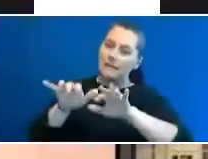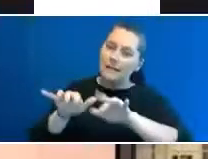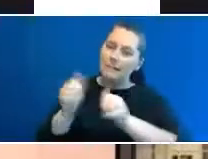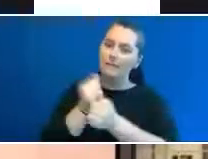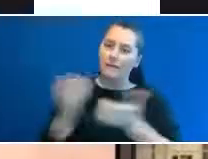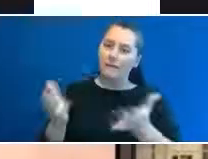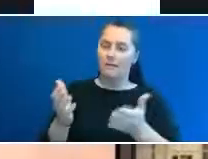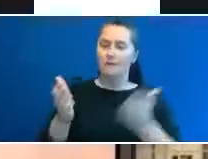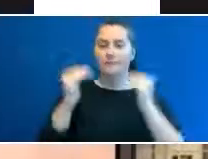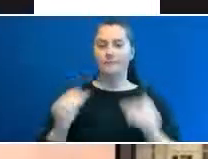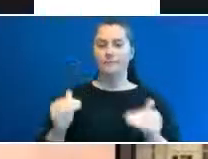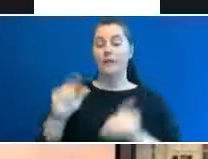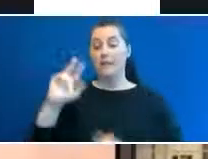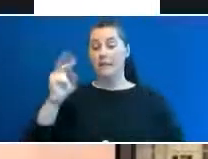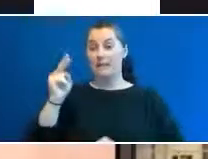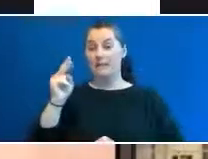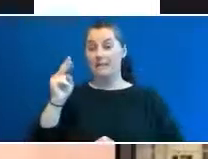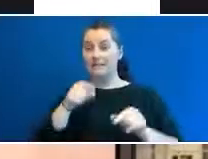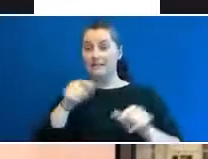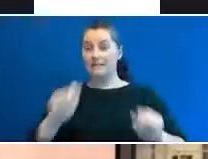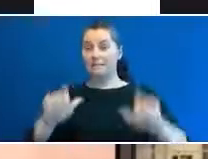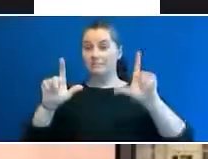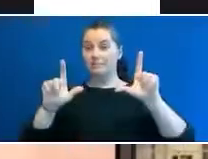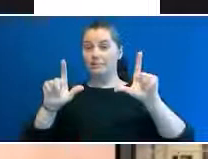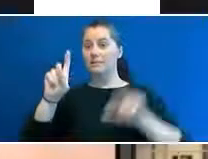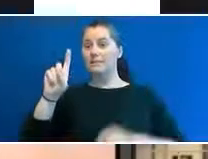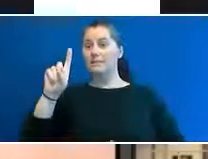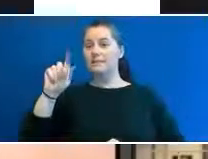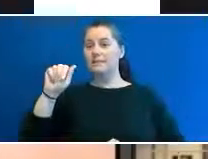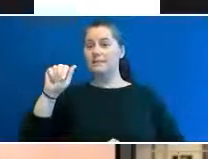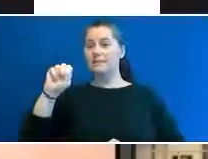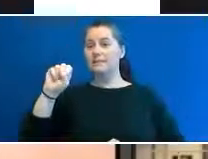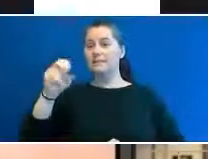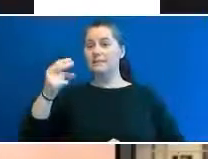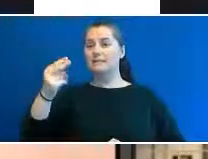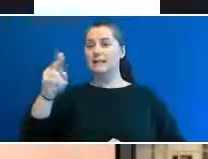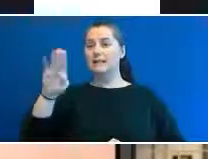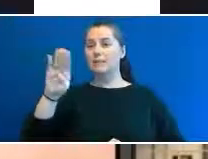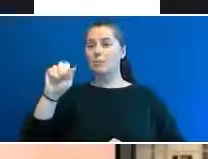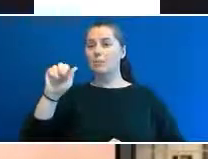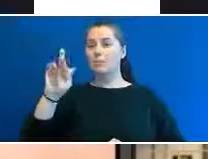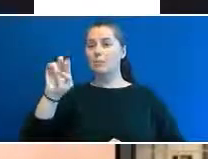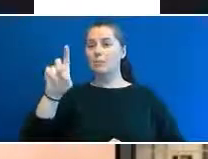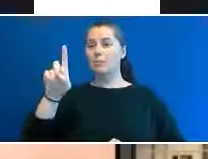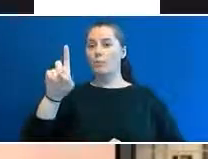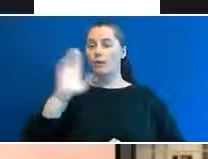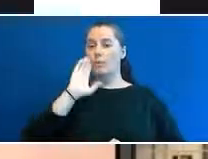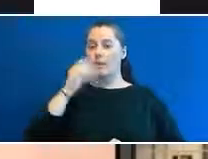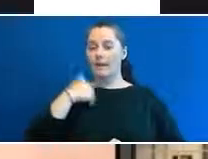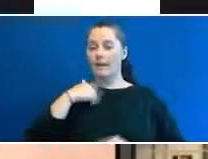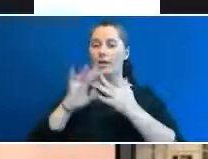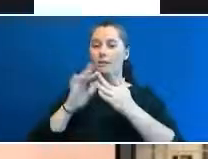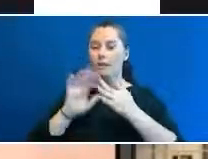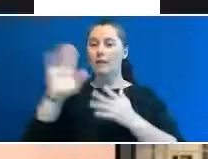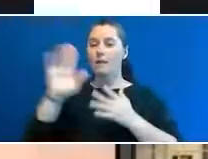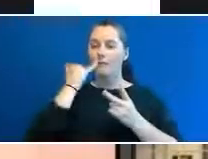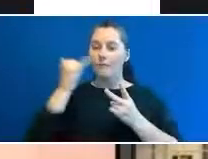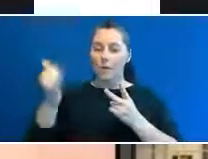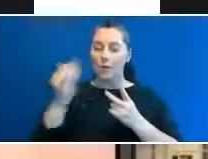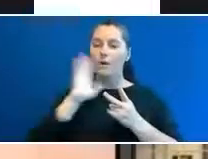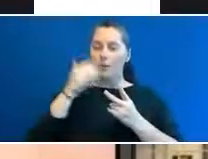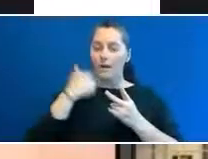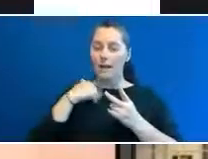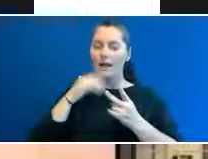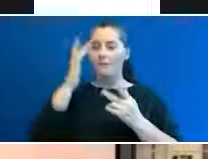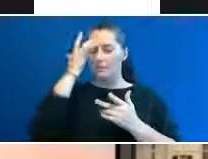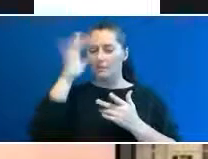here, this will be your dashboard. So this will be your dashboard. You'll have it online. You'll also have it on your phone, and you'll have your DIVVY Smart Card here. As